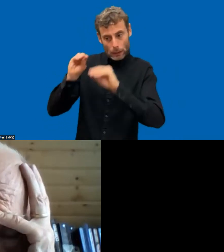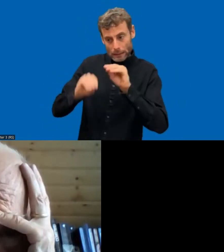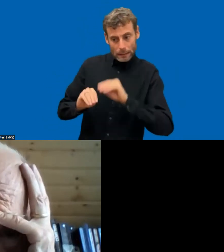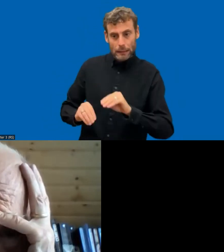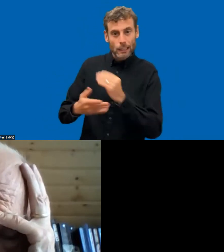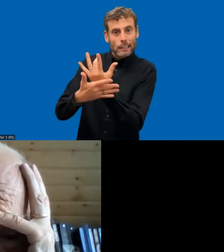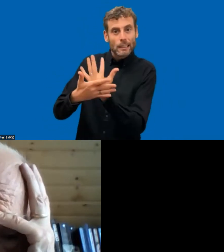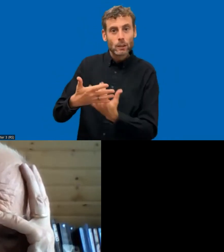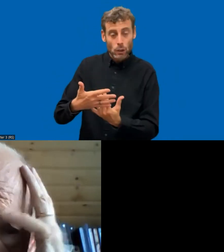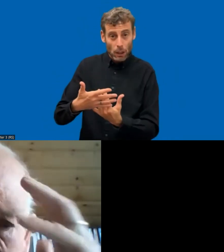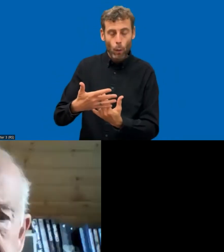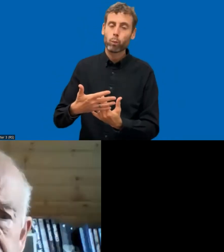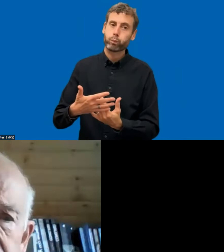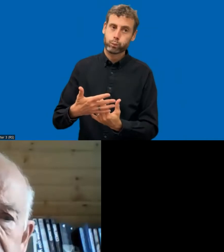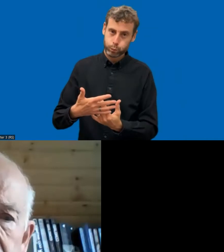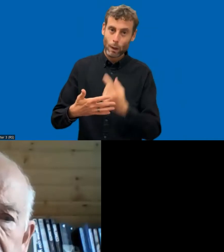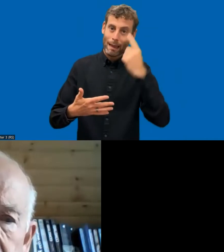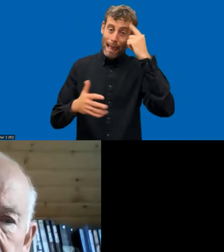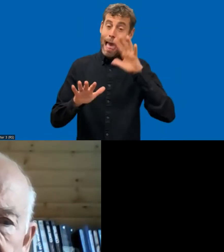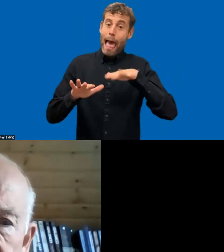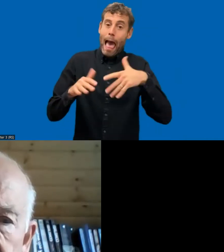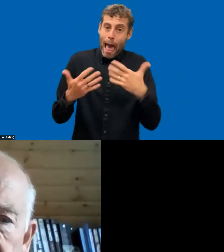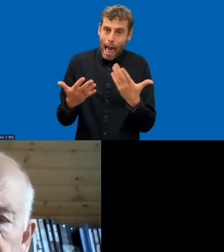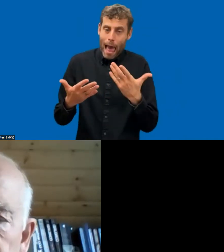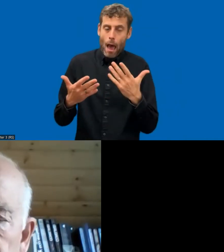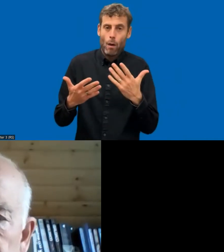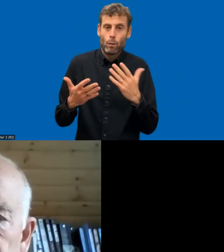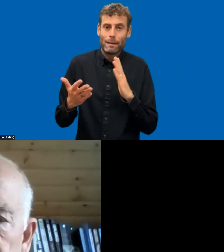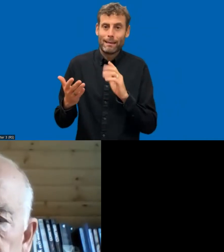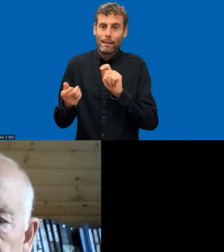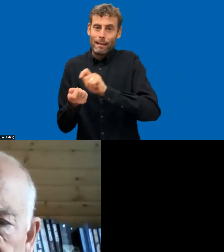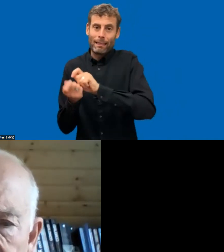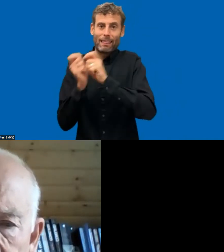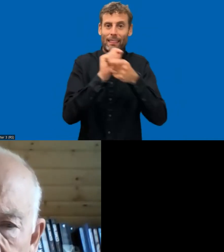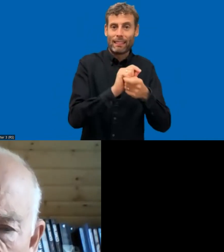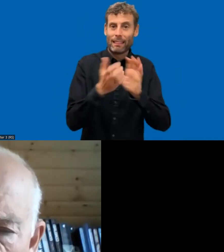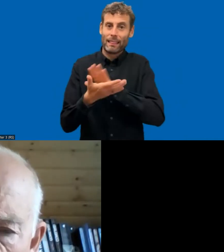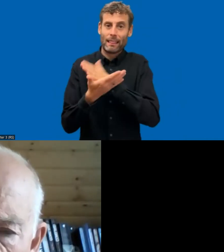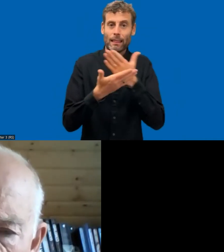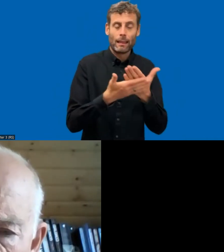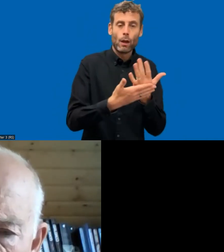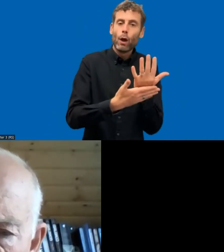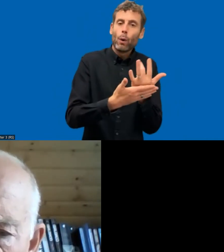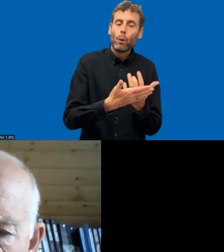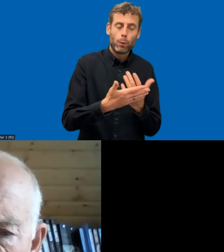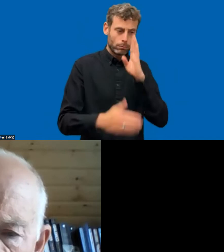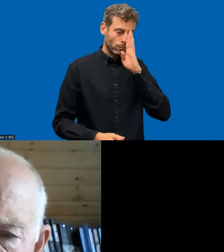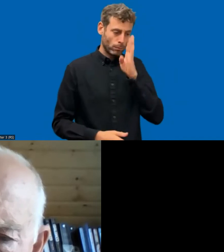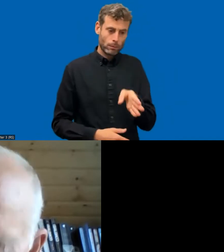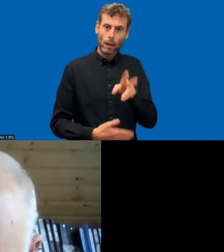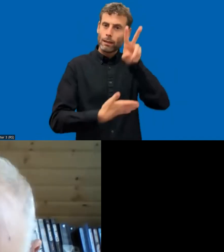that end users needs to be more involved, I think that is really something that most people agree on. That's kind of a